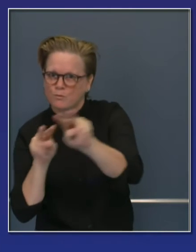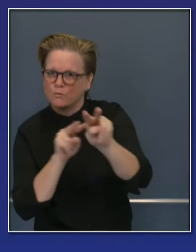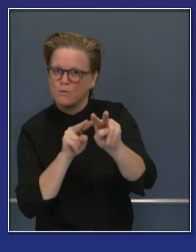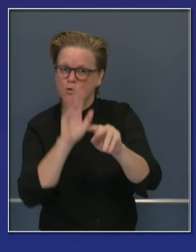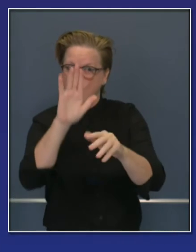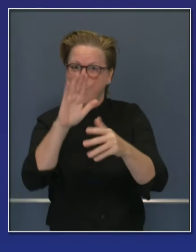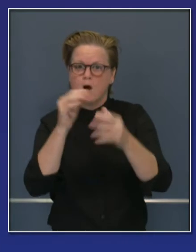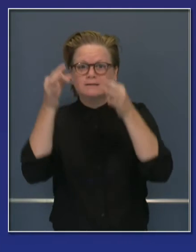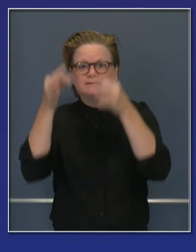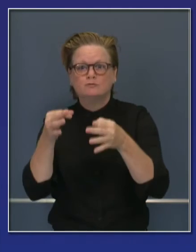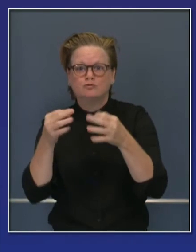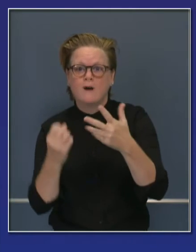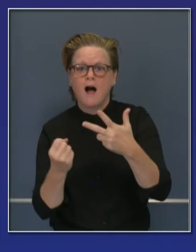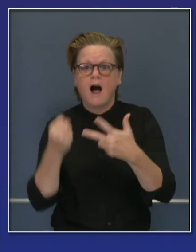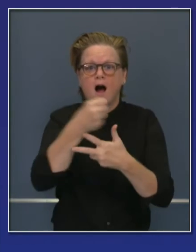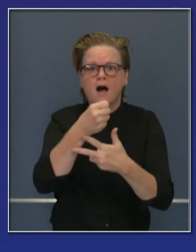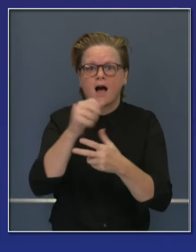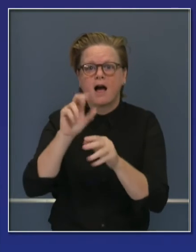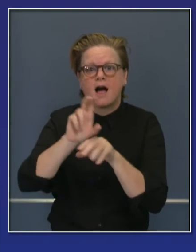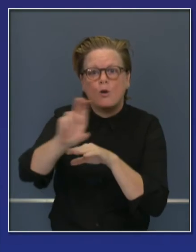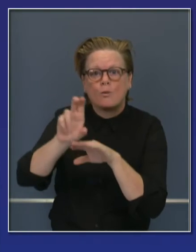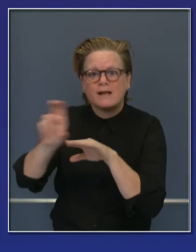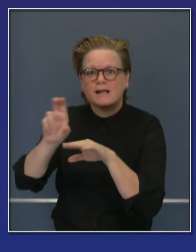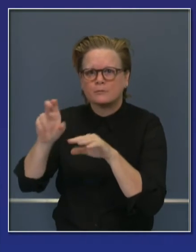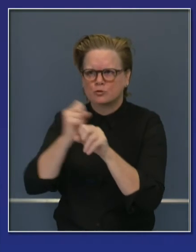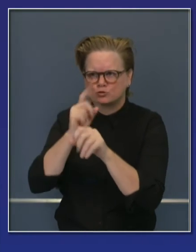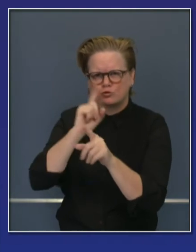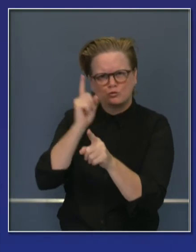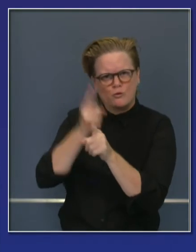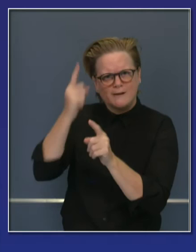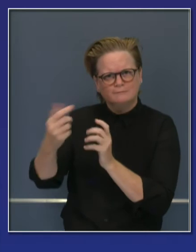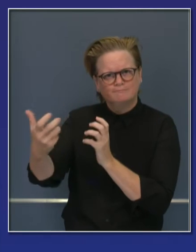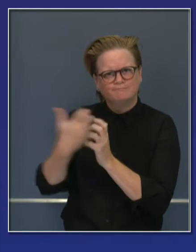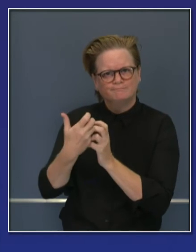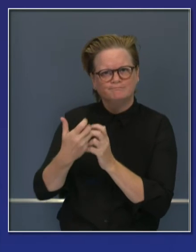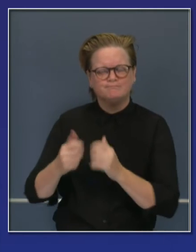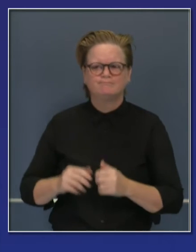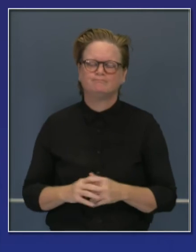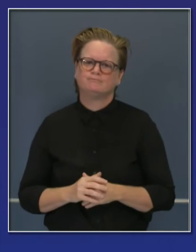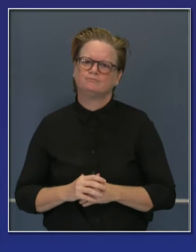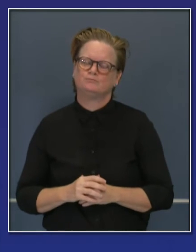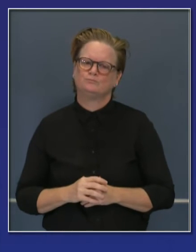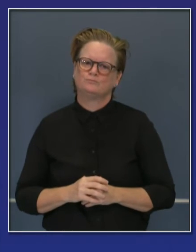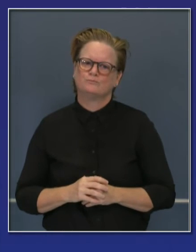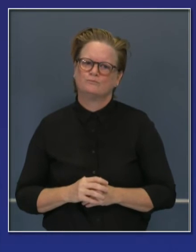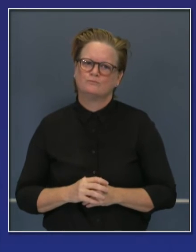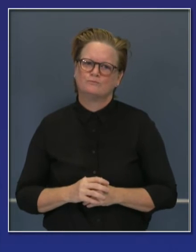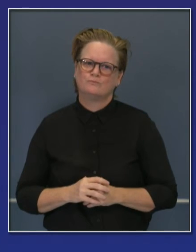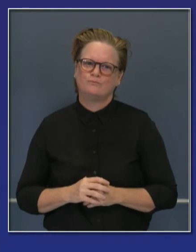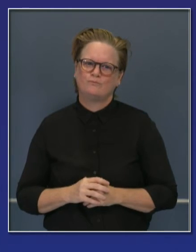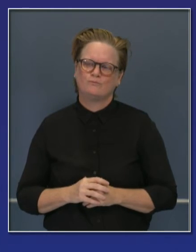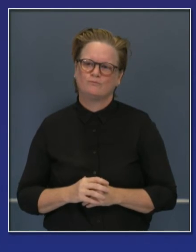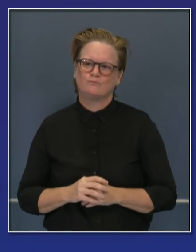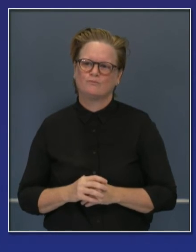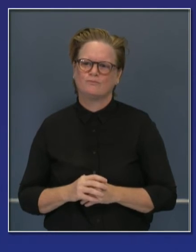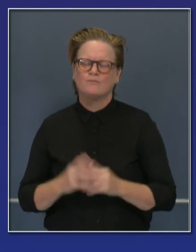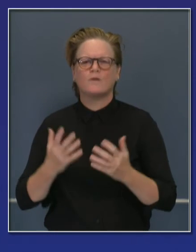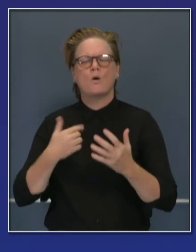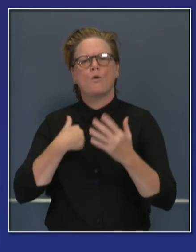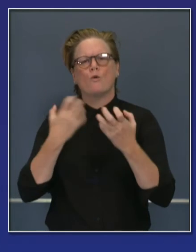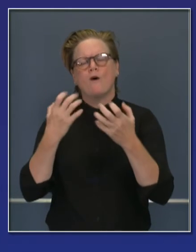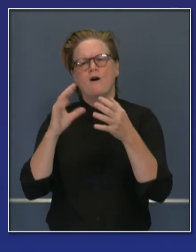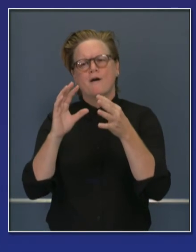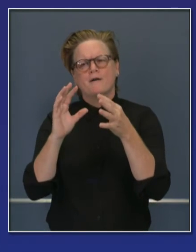I'll turn it over to Dr. Galley. And of course, we're here to answer any questions that anyone may have. On the Scientific Safety